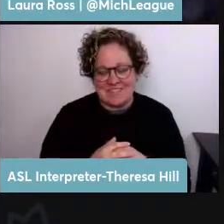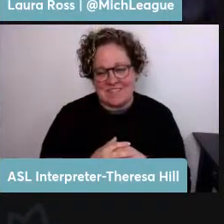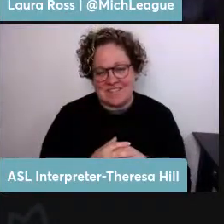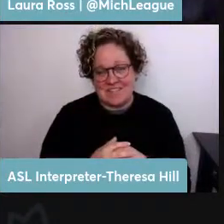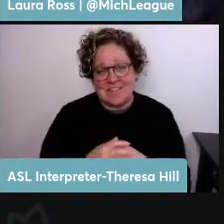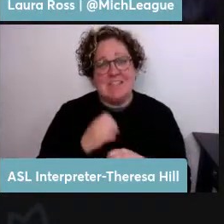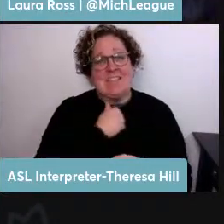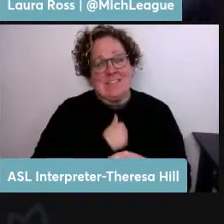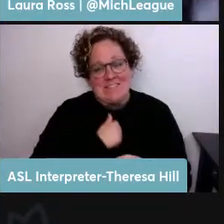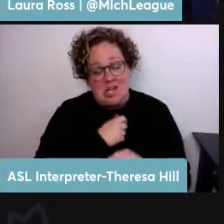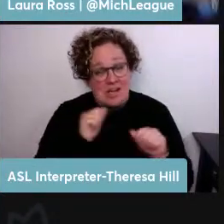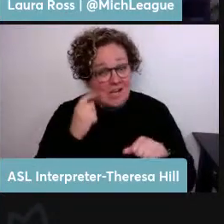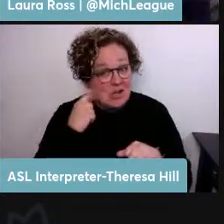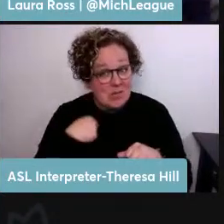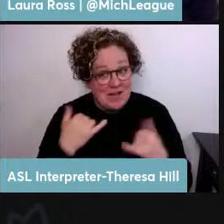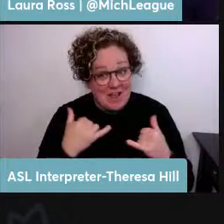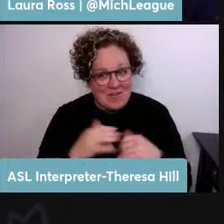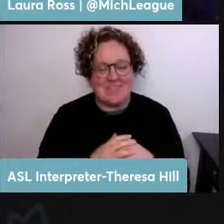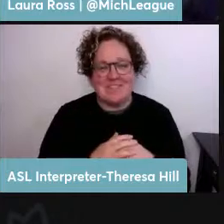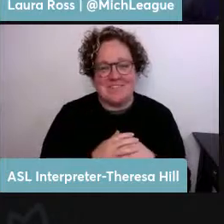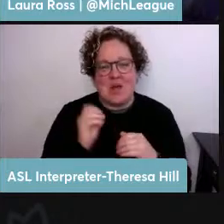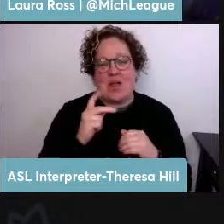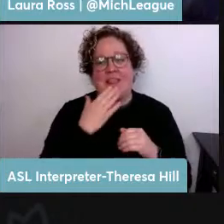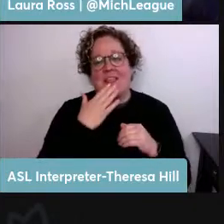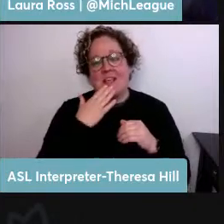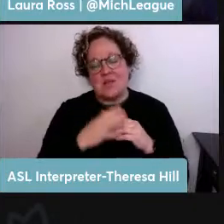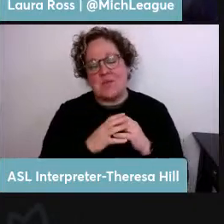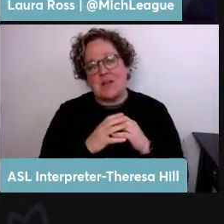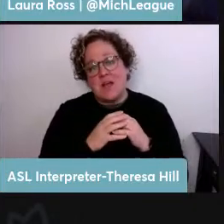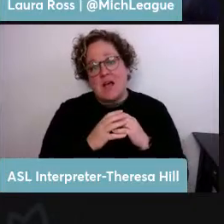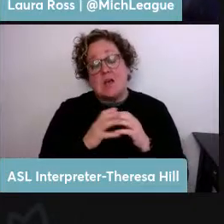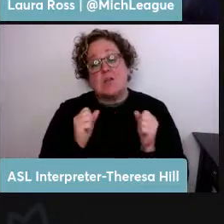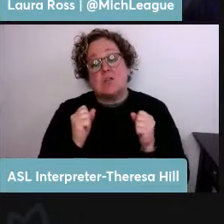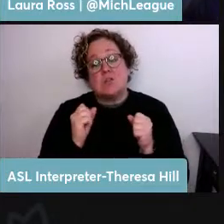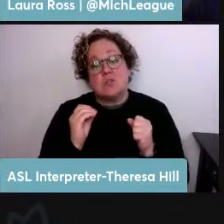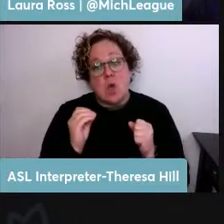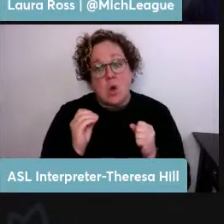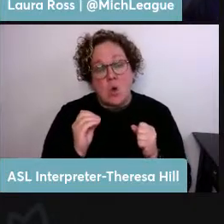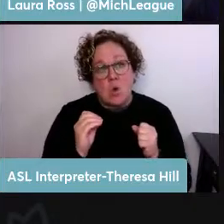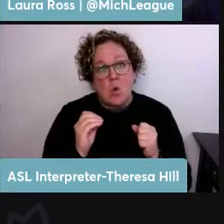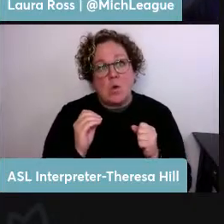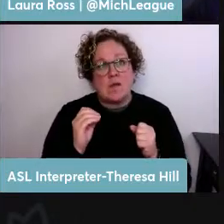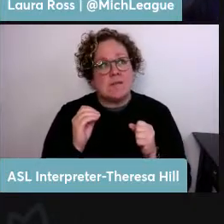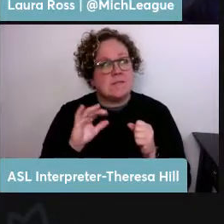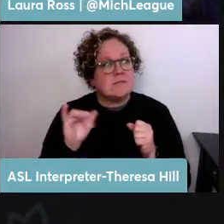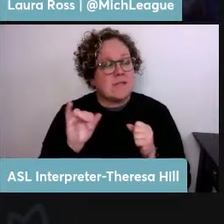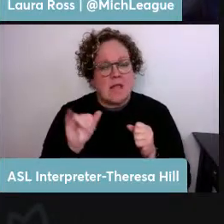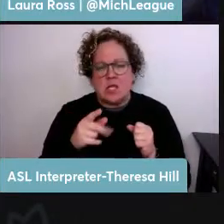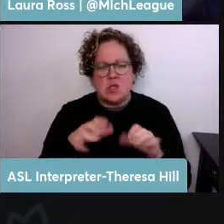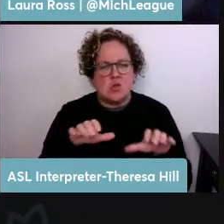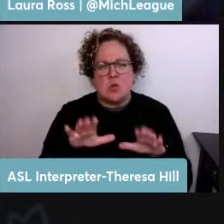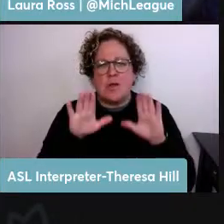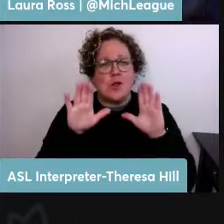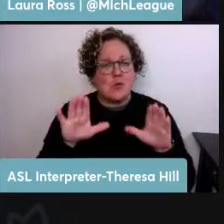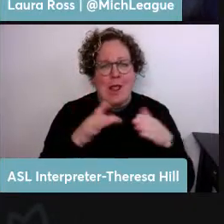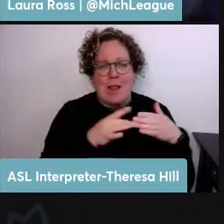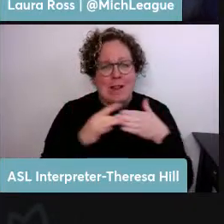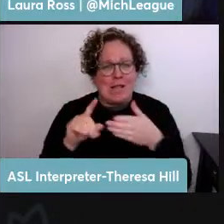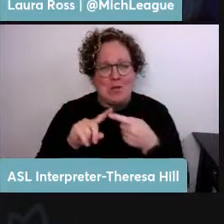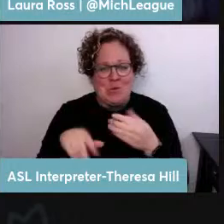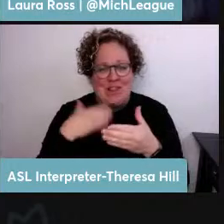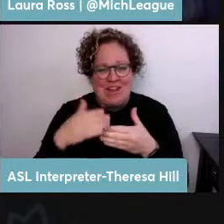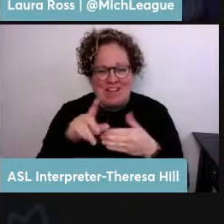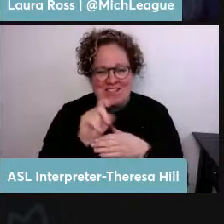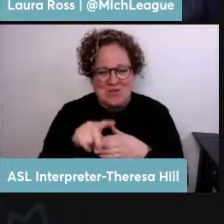So sorry. Can you hear me now? Okay, thank you. So it's sort of like you're doing these great segues into the next question.